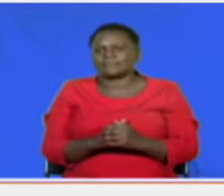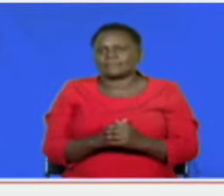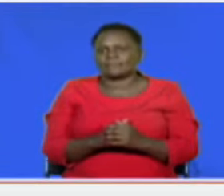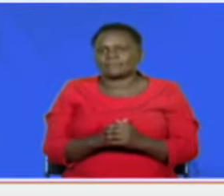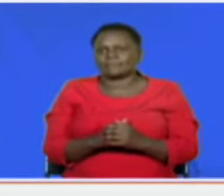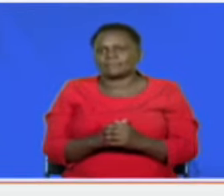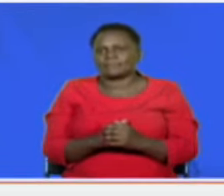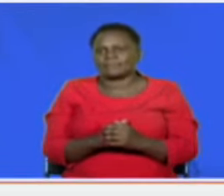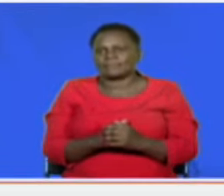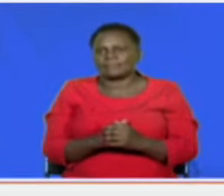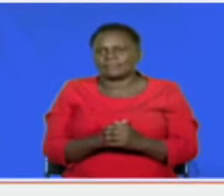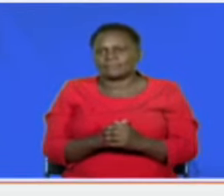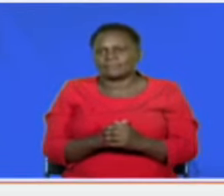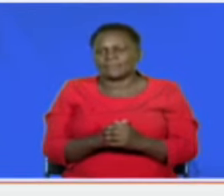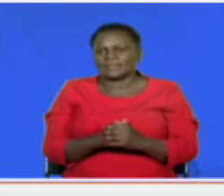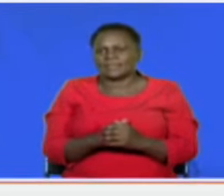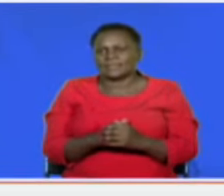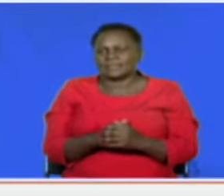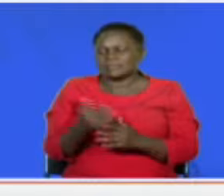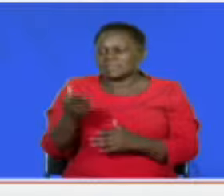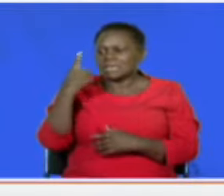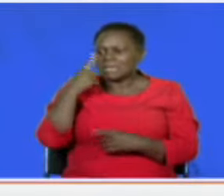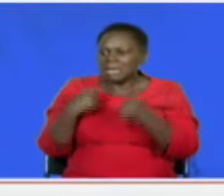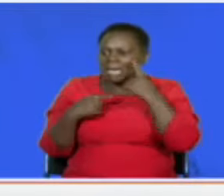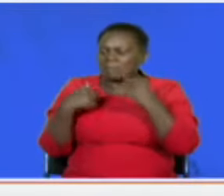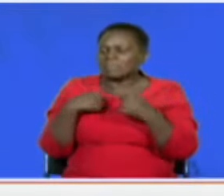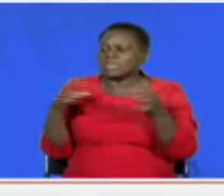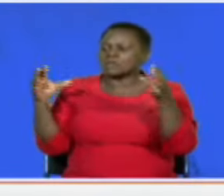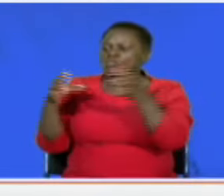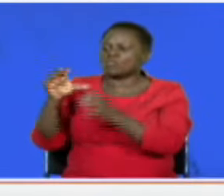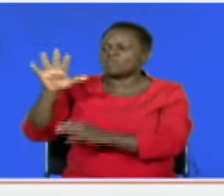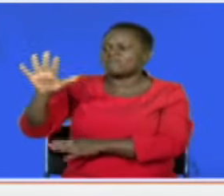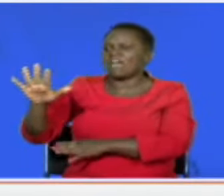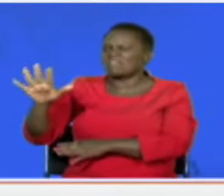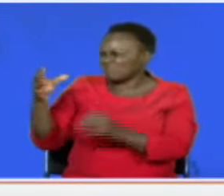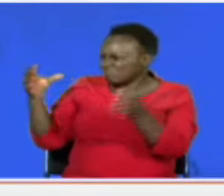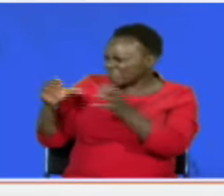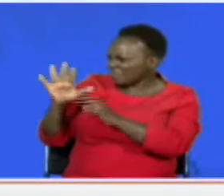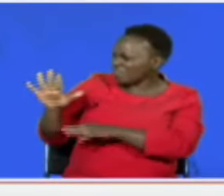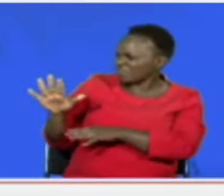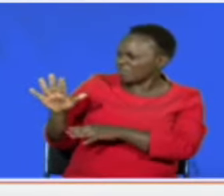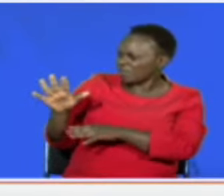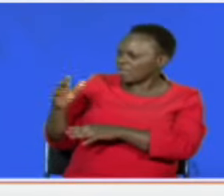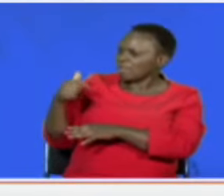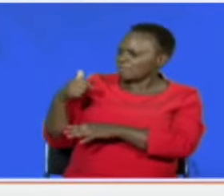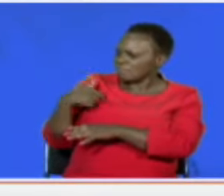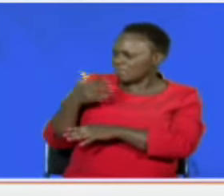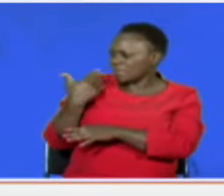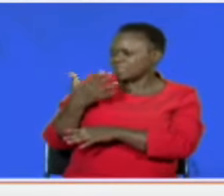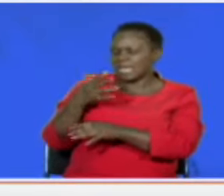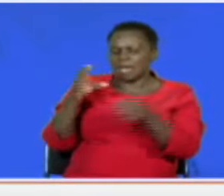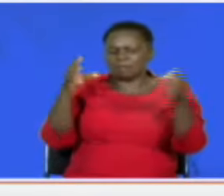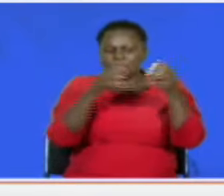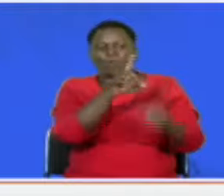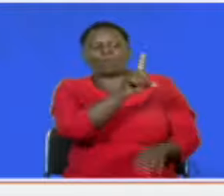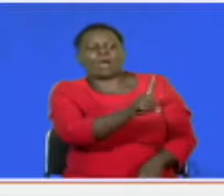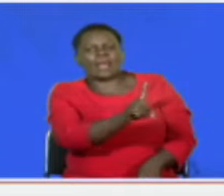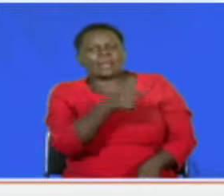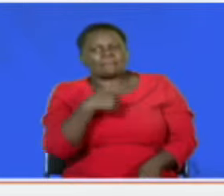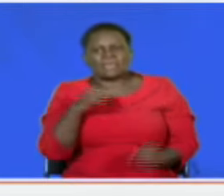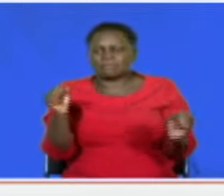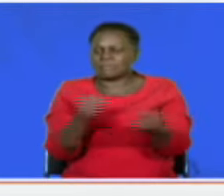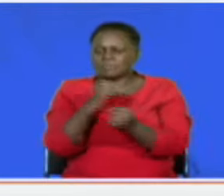can be there crying, saying, look, I've been put in bad five. Is it bad five? When I ought to be in bad one, and therefore